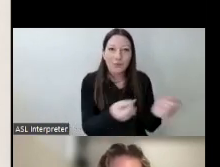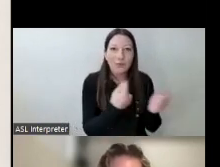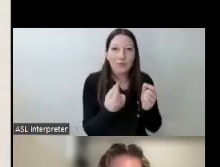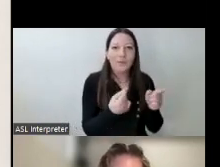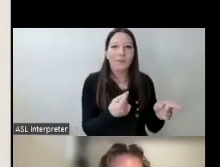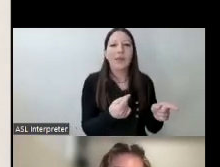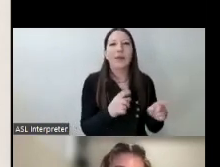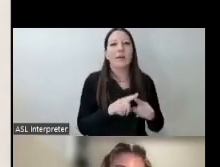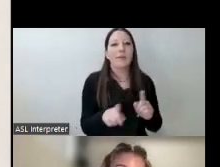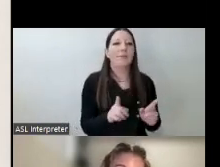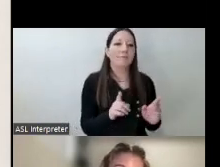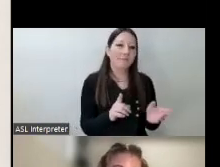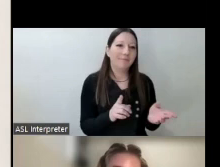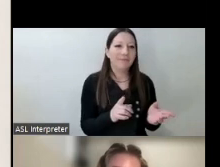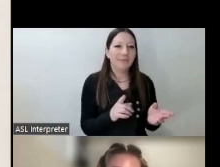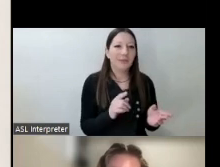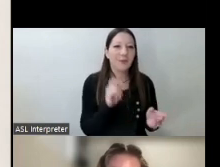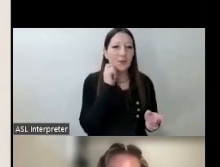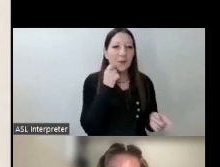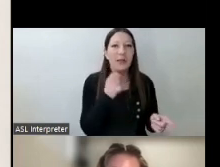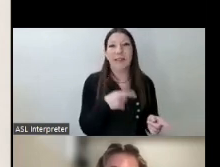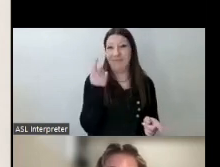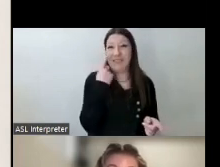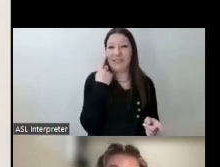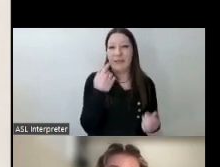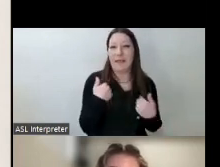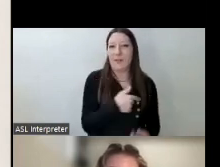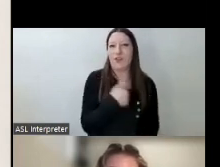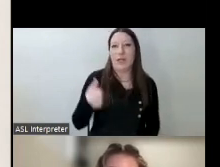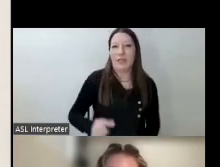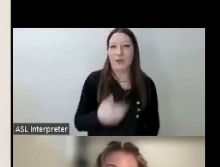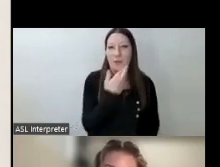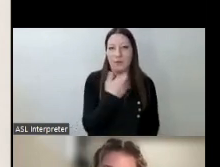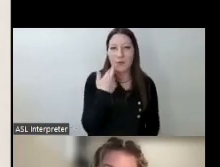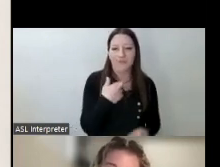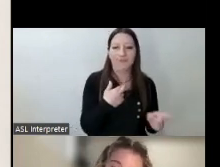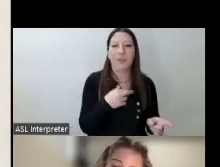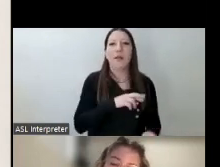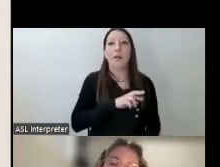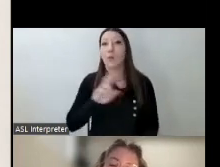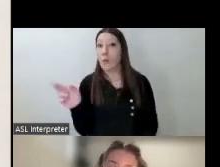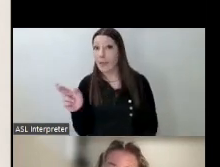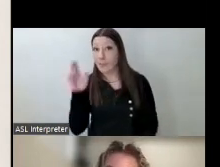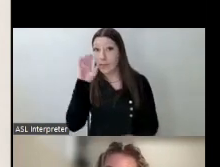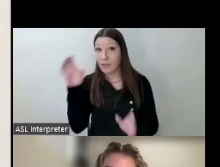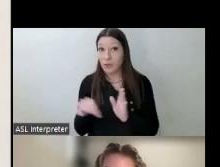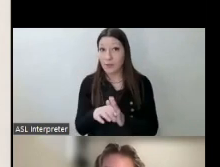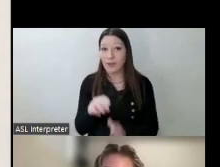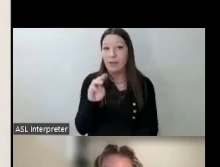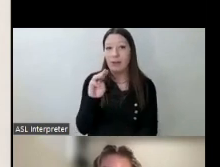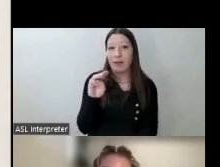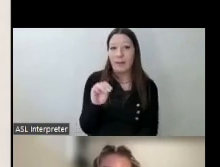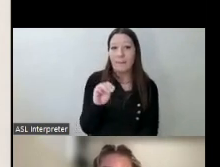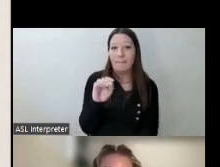restaurant. And then on the right, we have an image of the Manaki Lodge engulfed in flames. This photo was taken during the